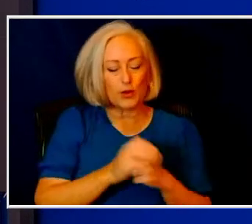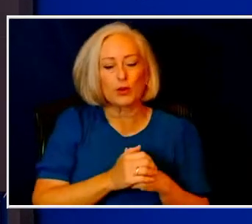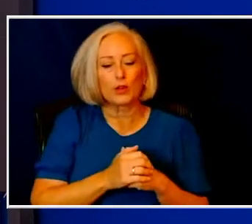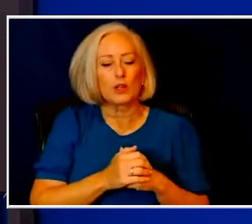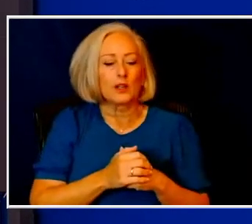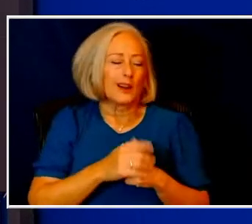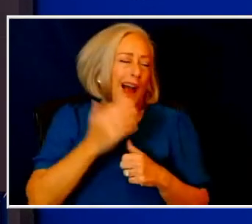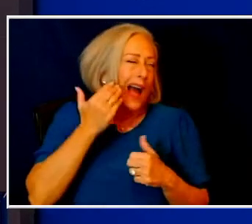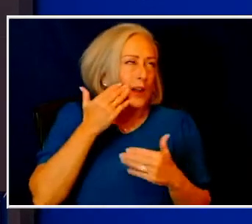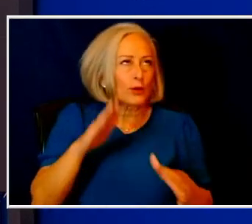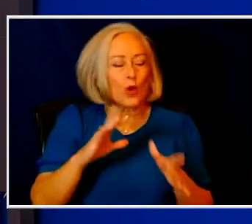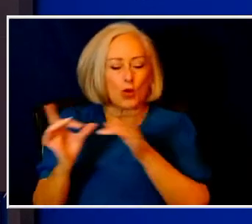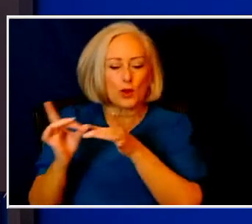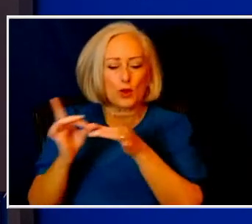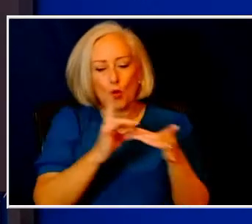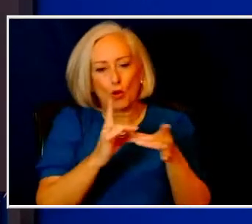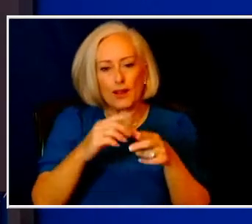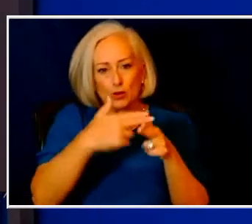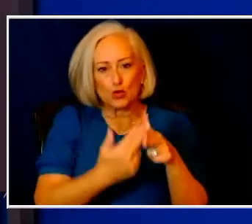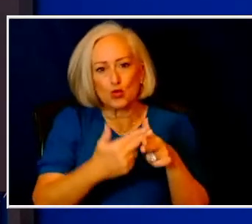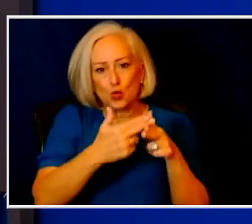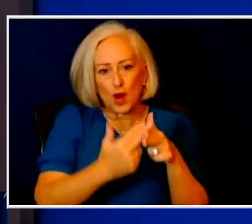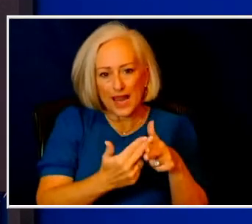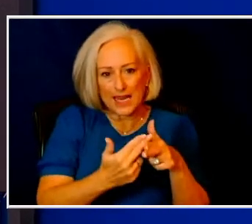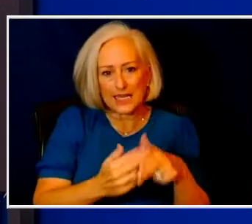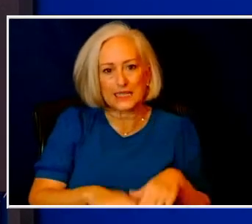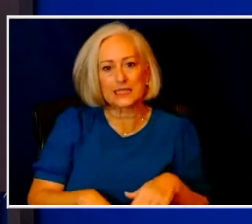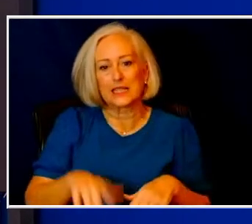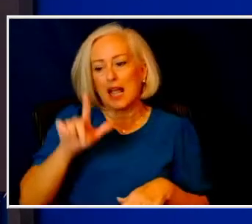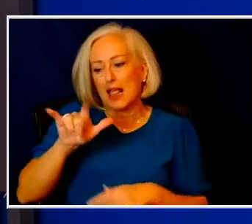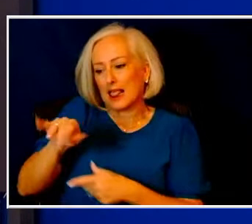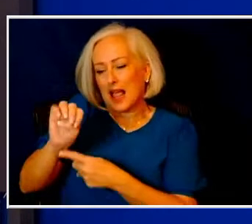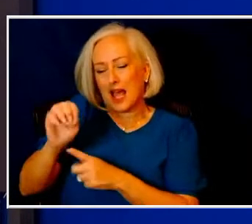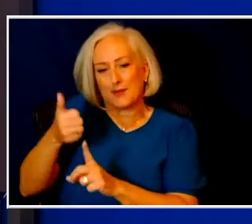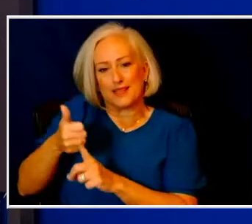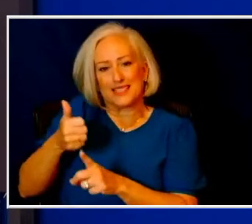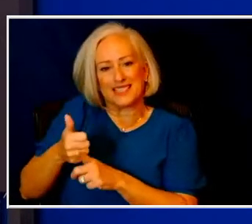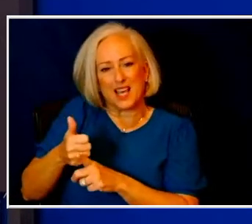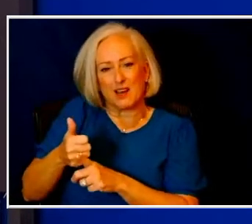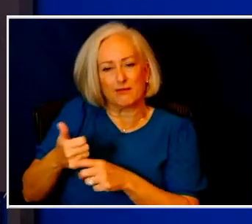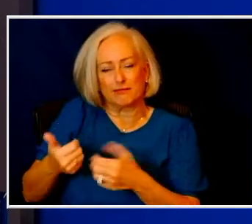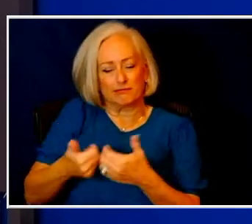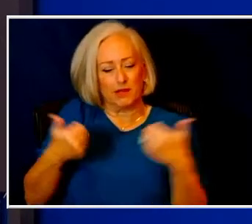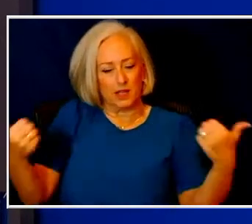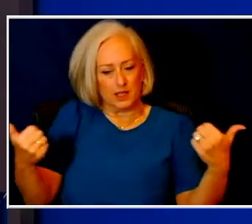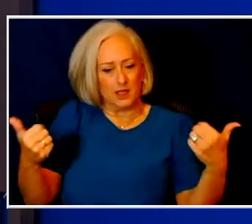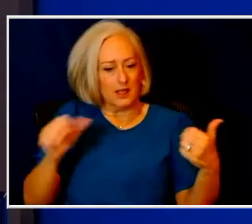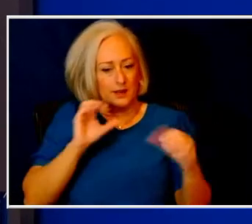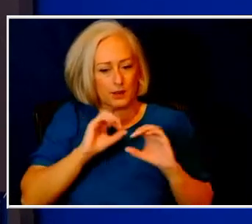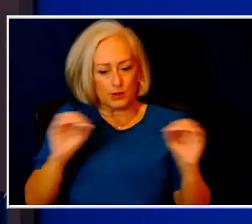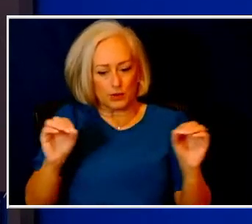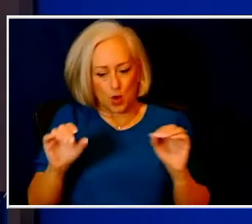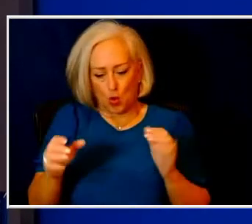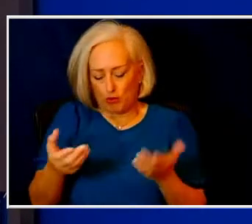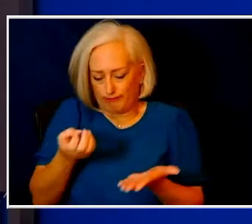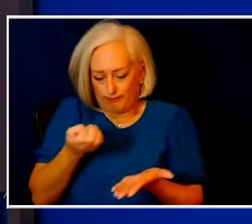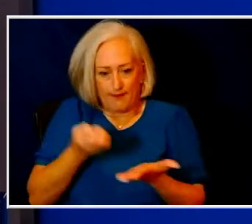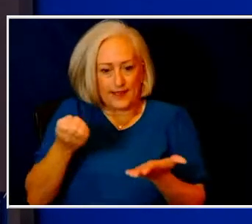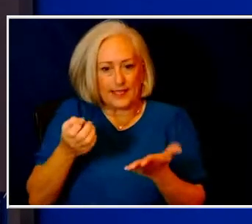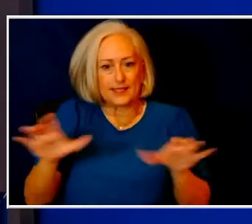the chronic Lyme is a whole issue unto itself. There's no evidence of active infection for that. It certainly could be